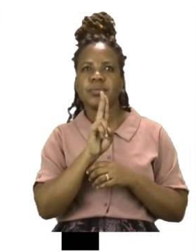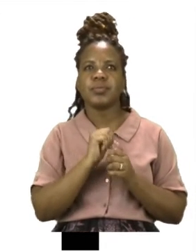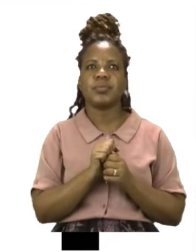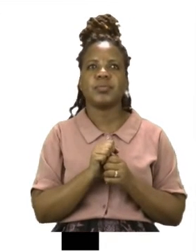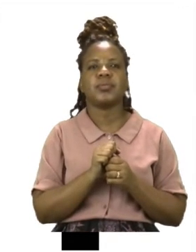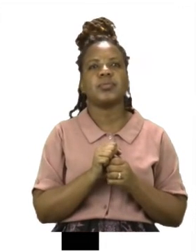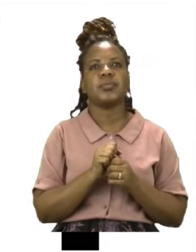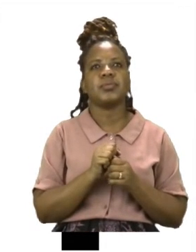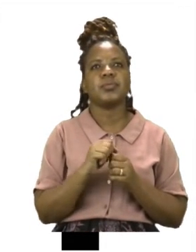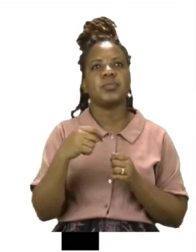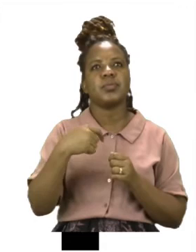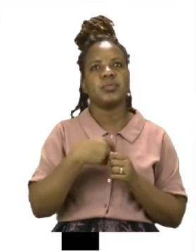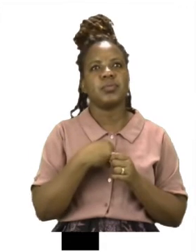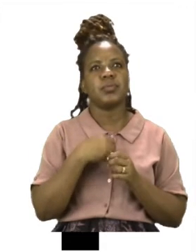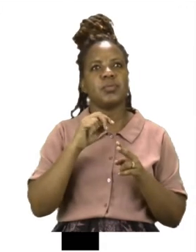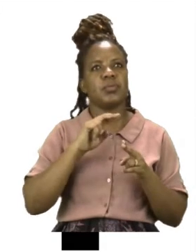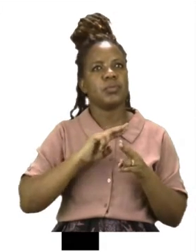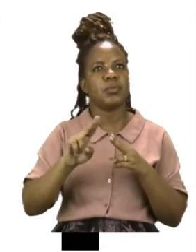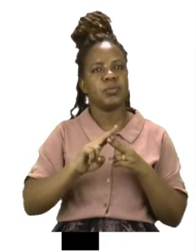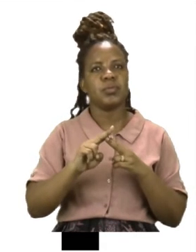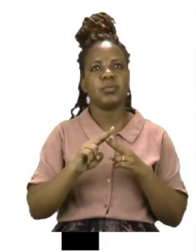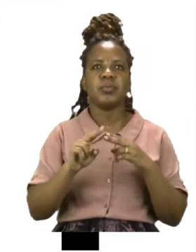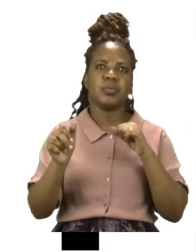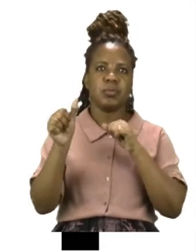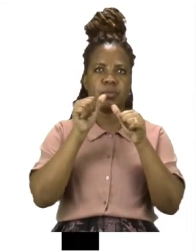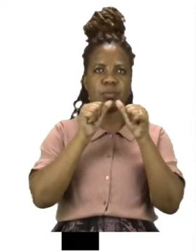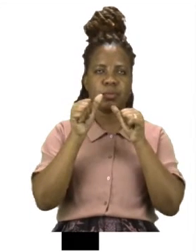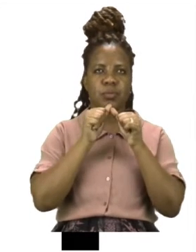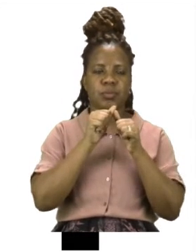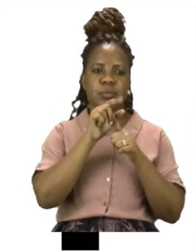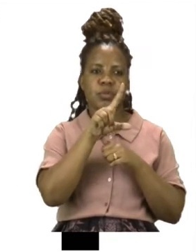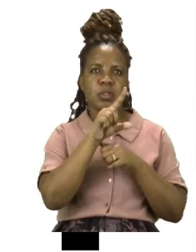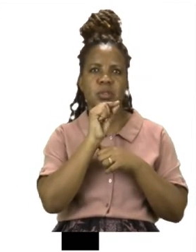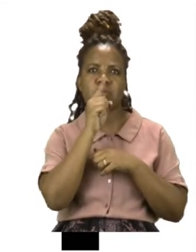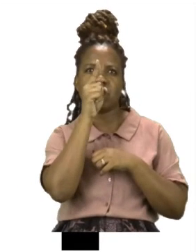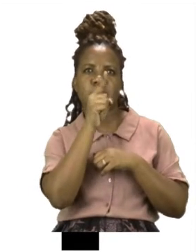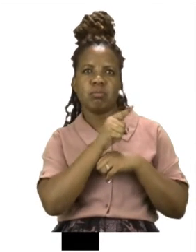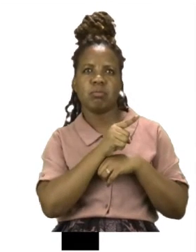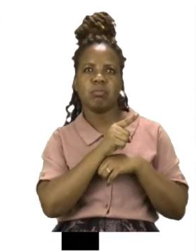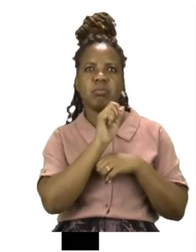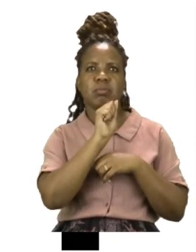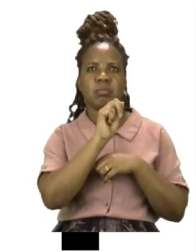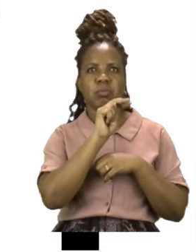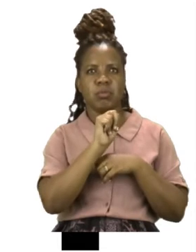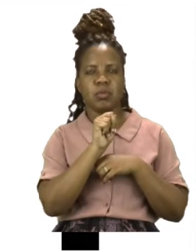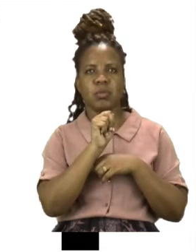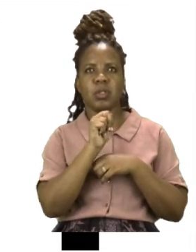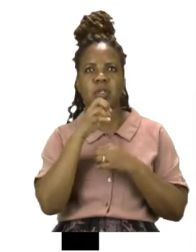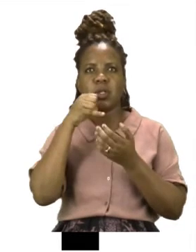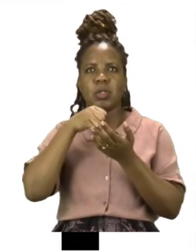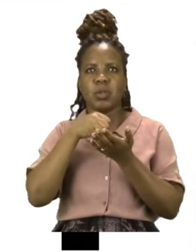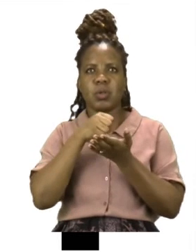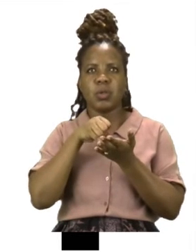H says, I quickly ate dash cookies. I quickly